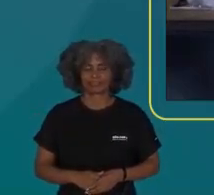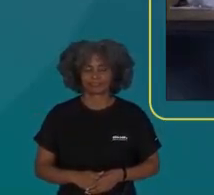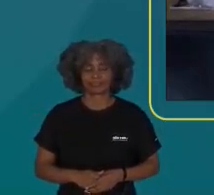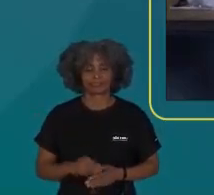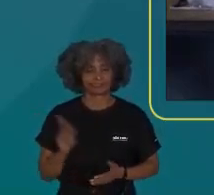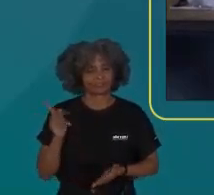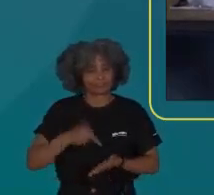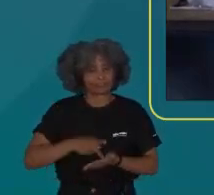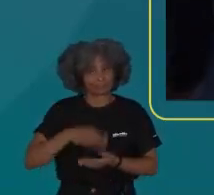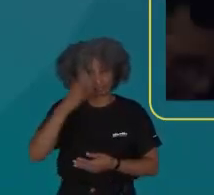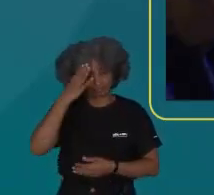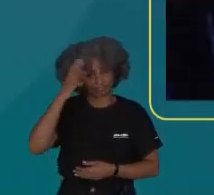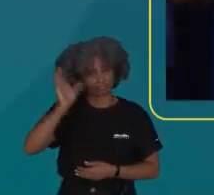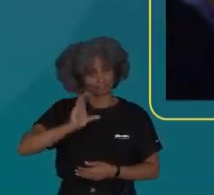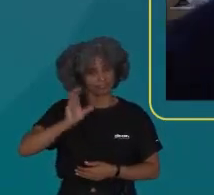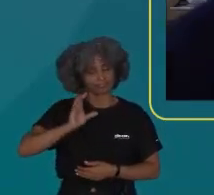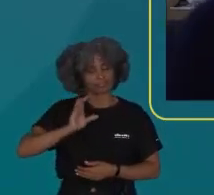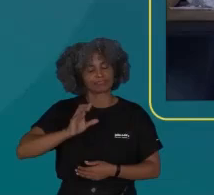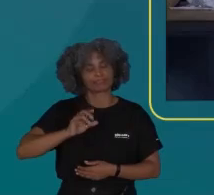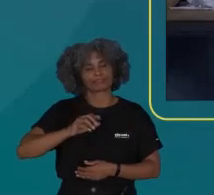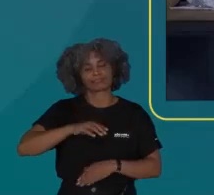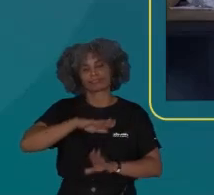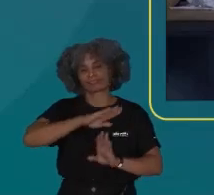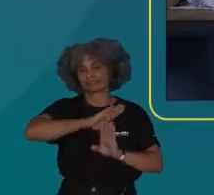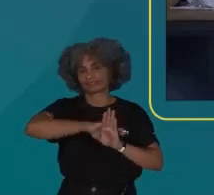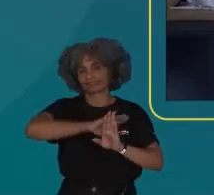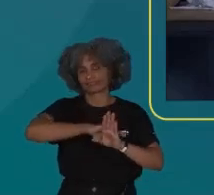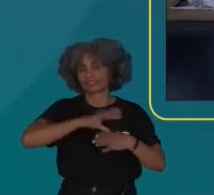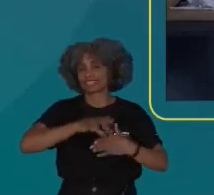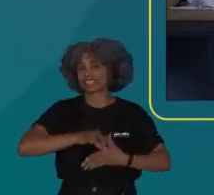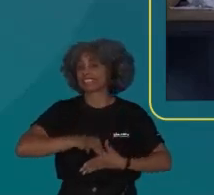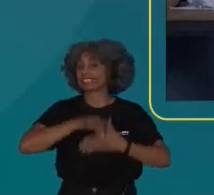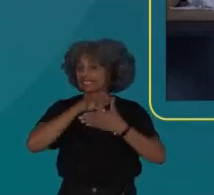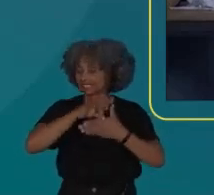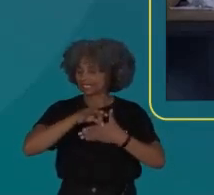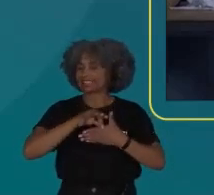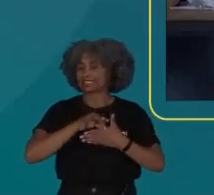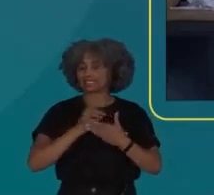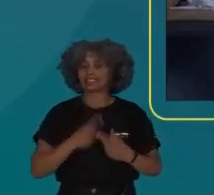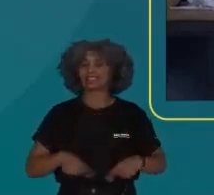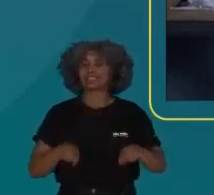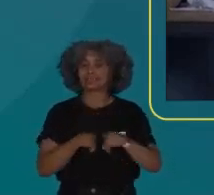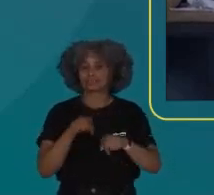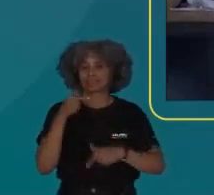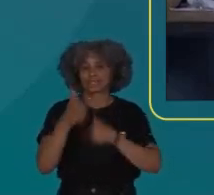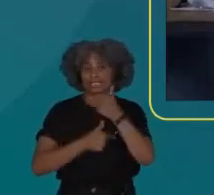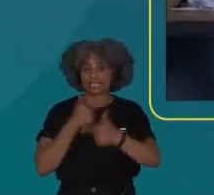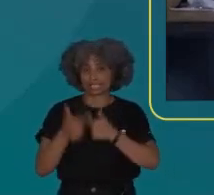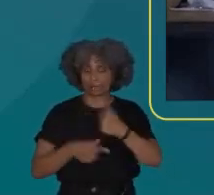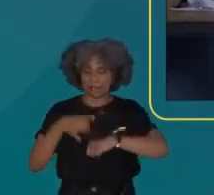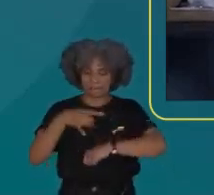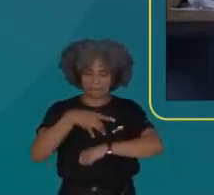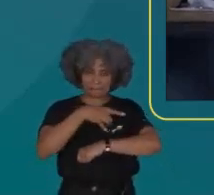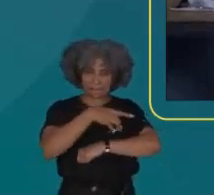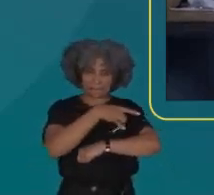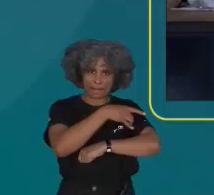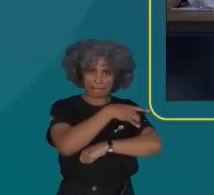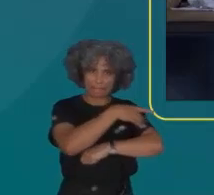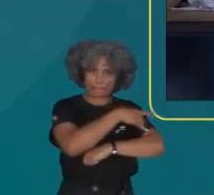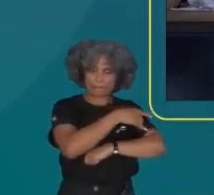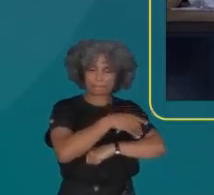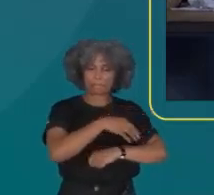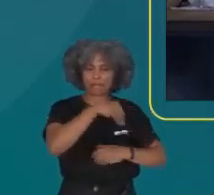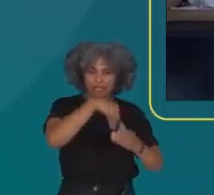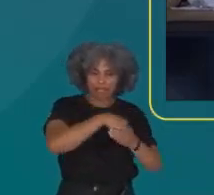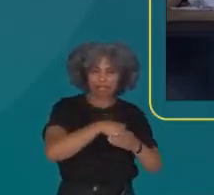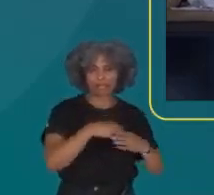about your wonderful work on urban agriculture and how you also connect and support other cities and learn with other